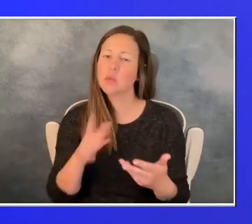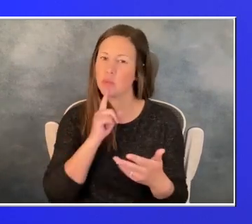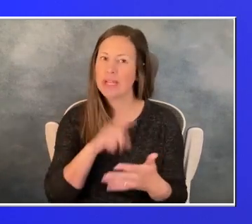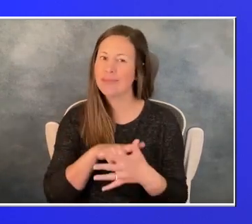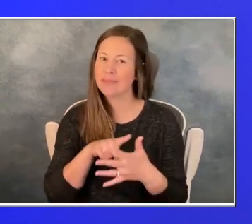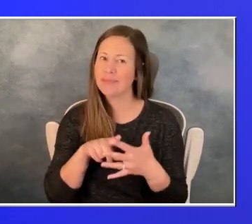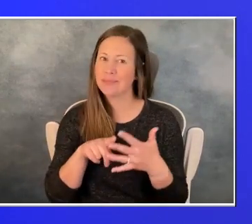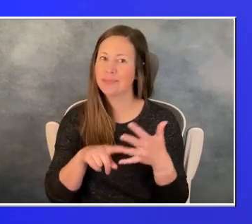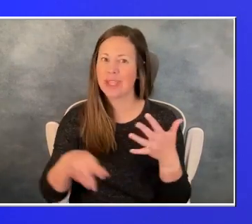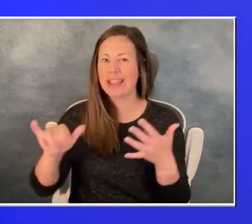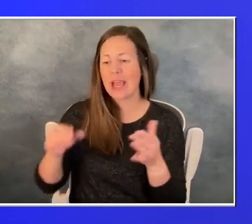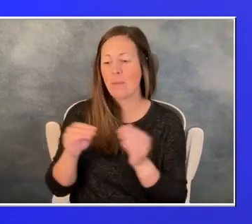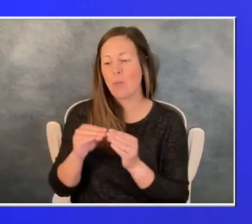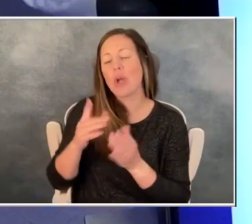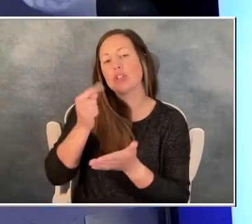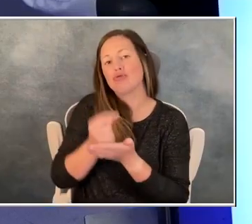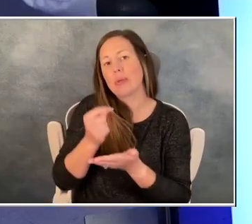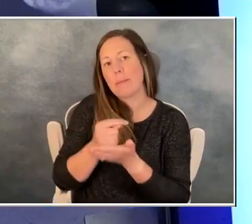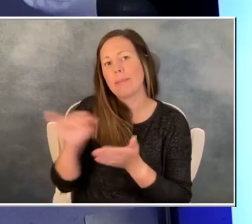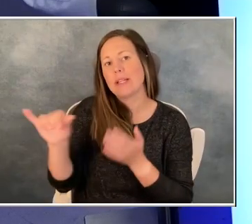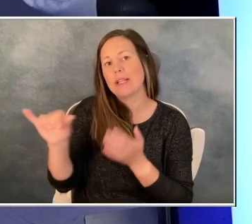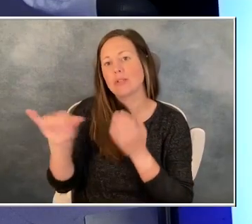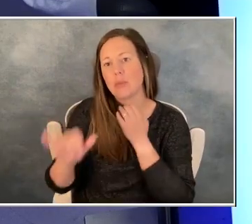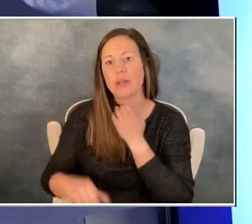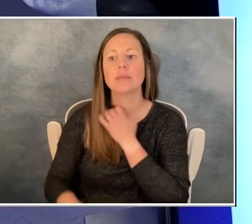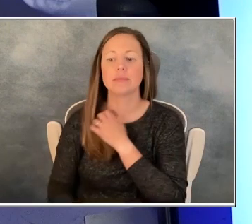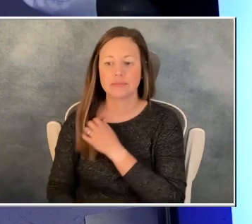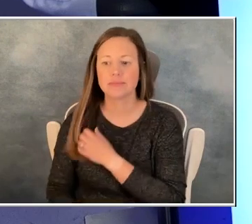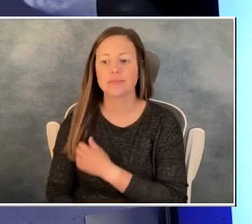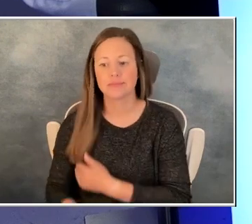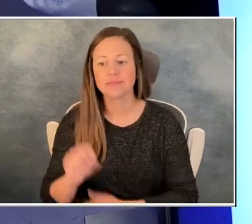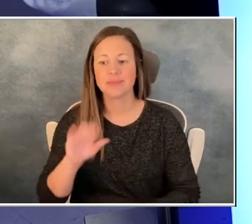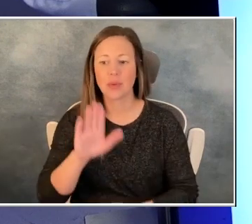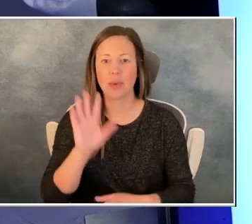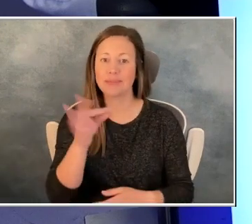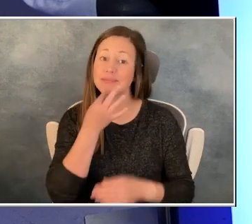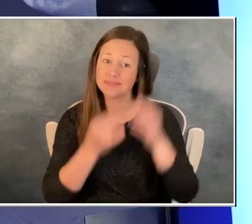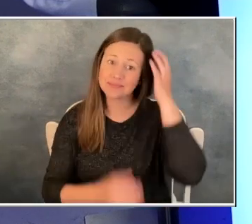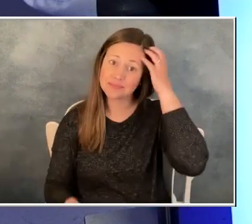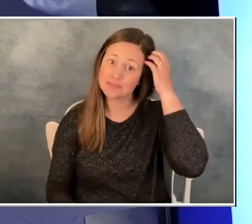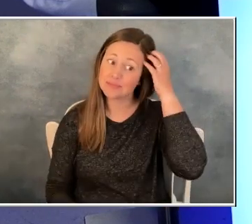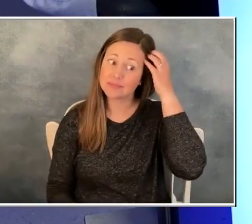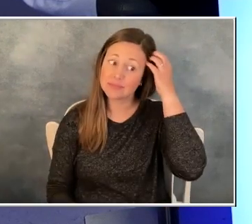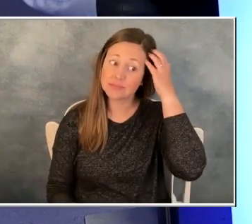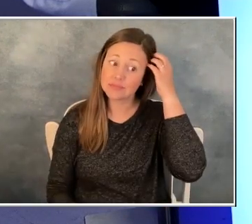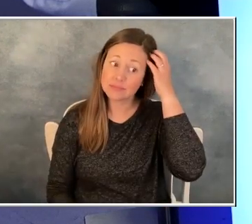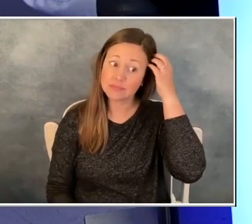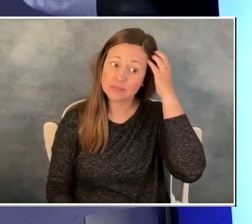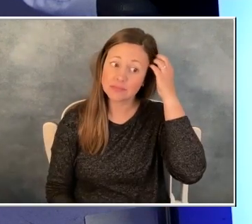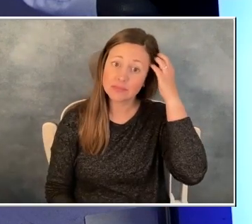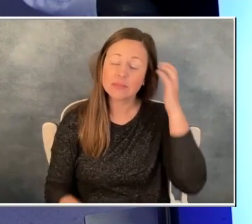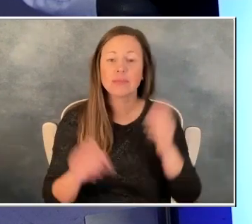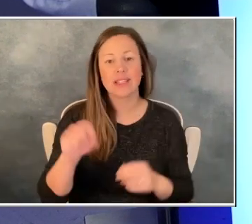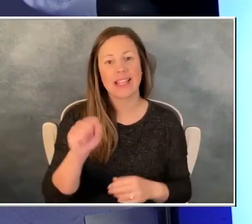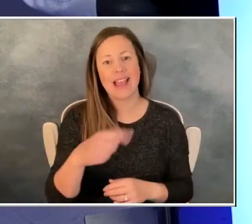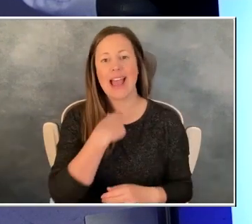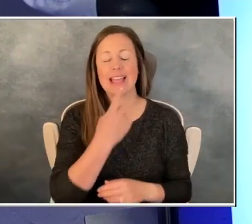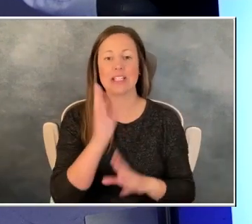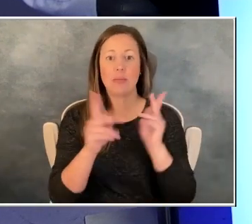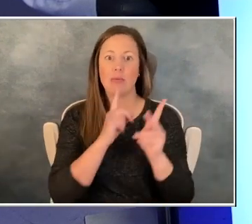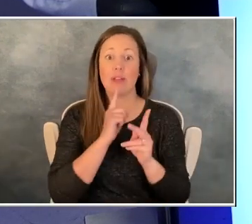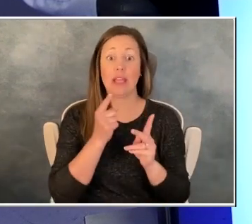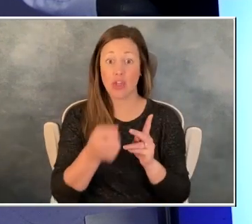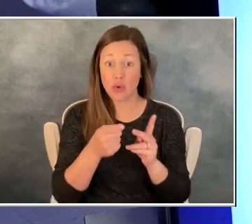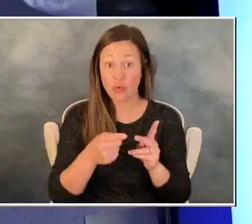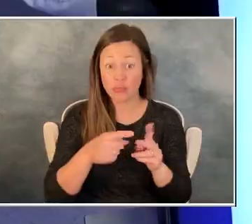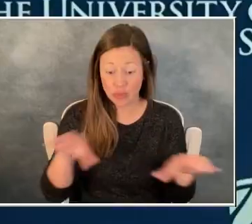treatment side as well. Your expertise, they're calling you. Yeah, so what I like to tell people is you get good at what you do all the time. Right. And this is what we do